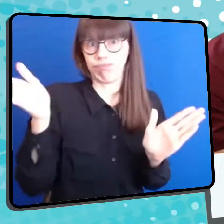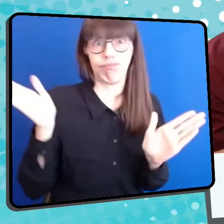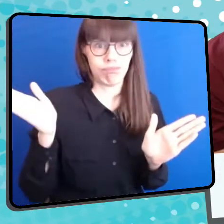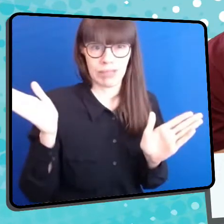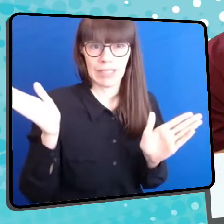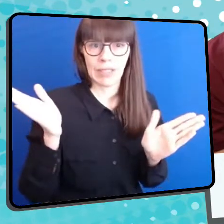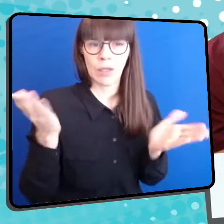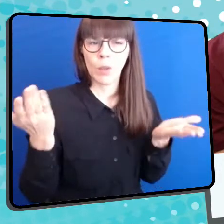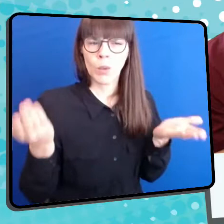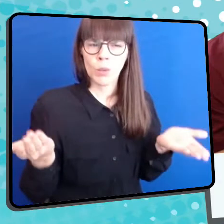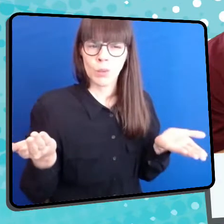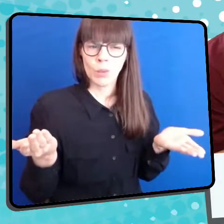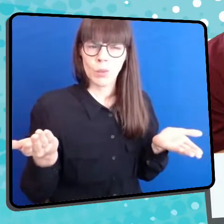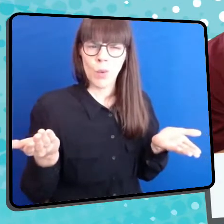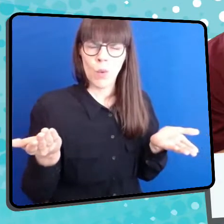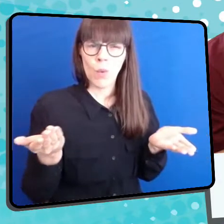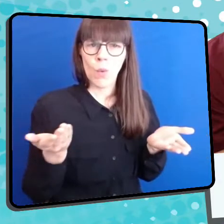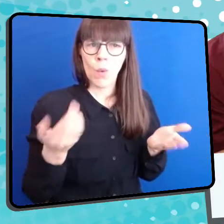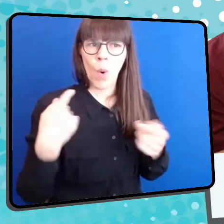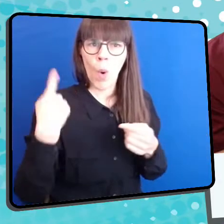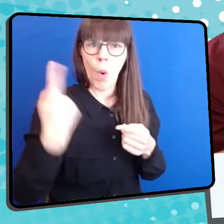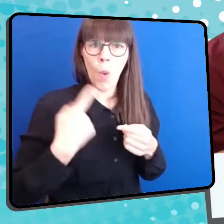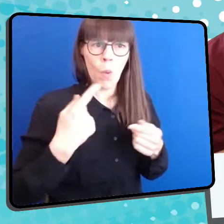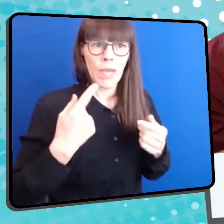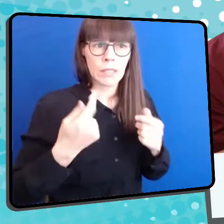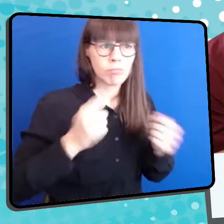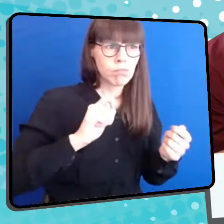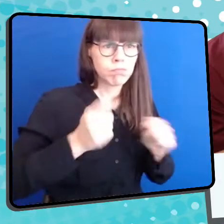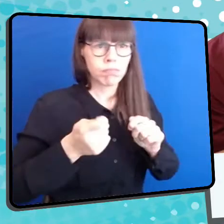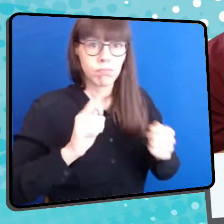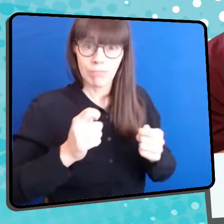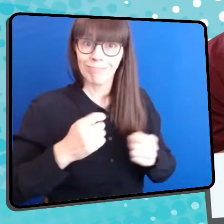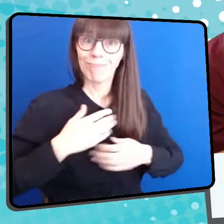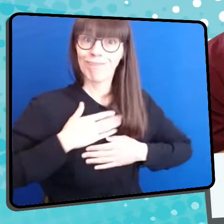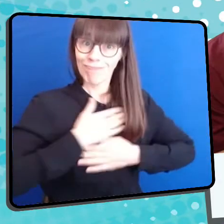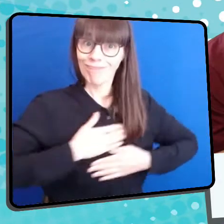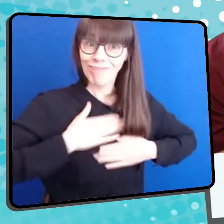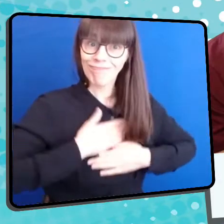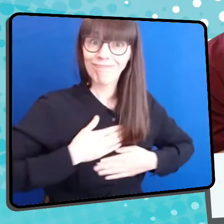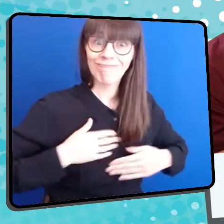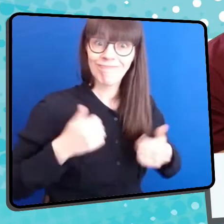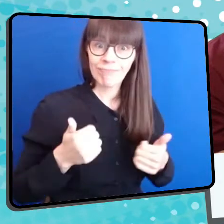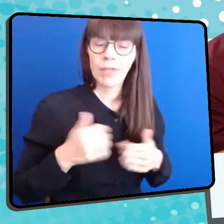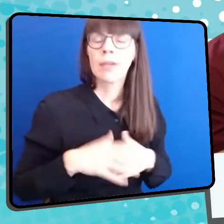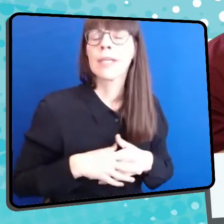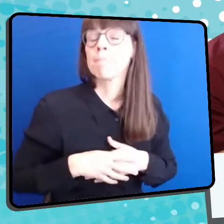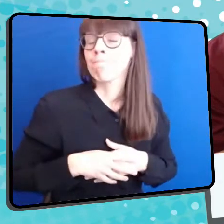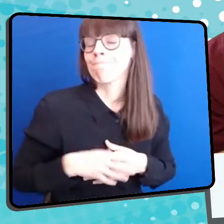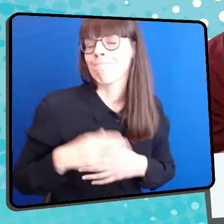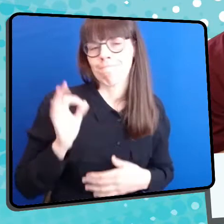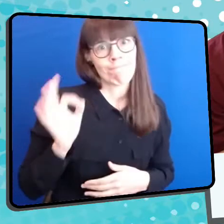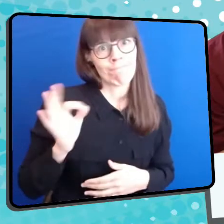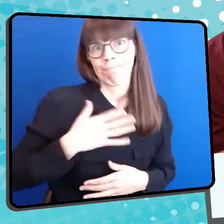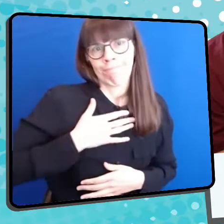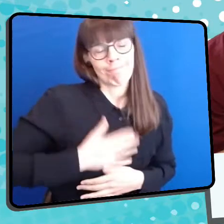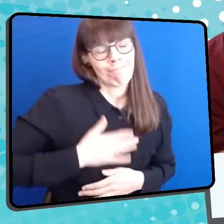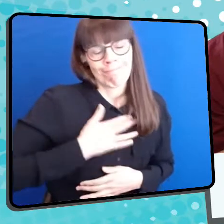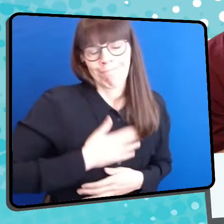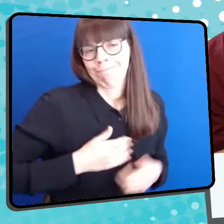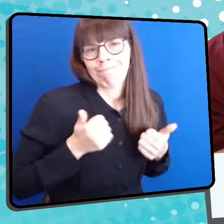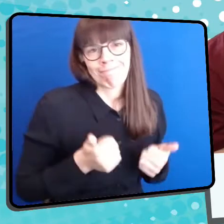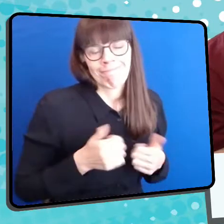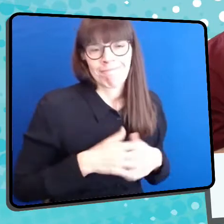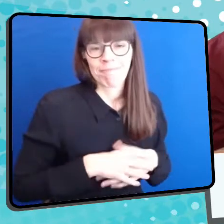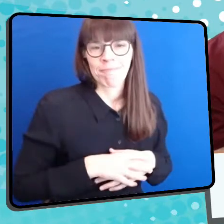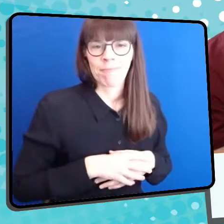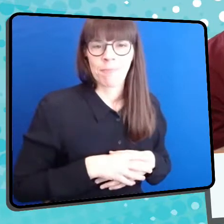but you're always changing. Do you quite enjoy that? No, yeah, exactly, for sure. Because I mean, that's kind of why I